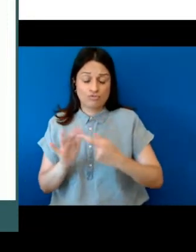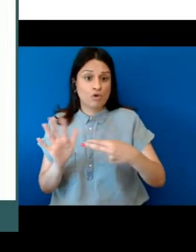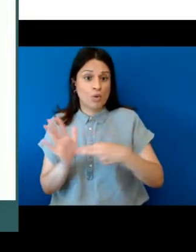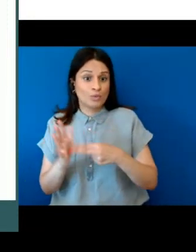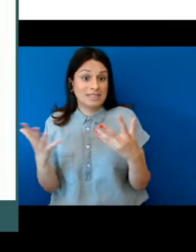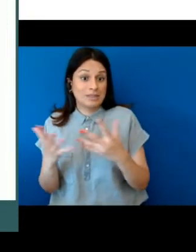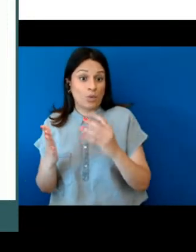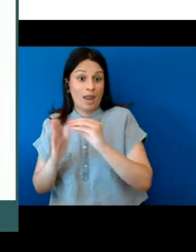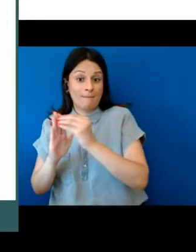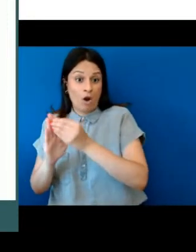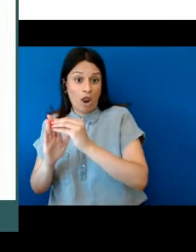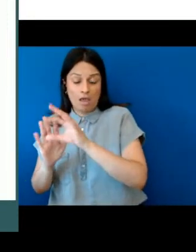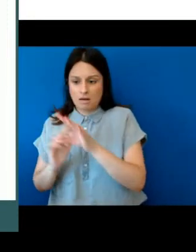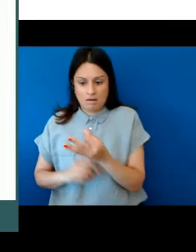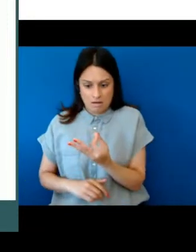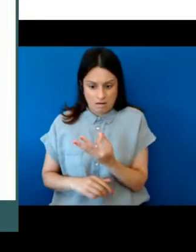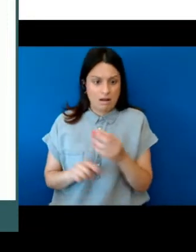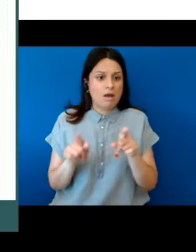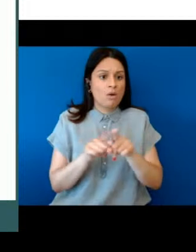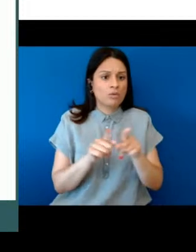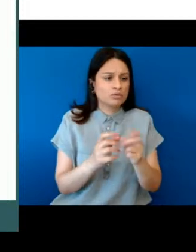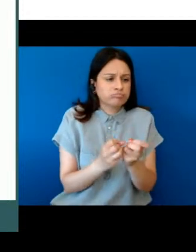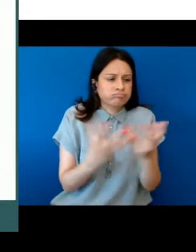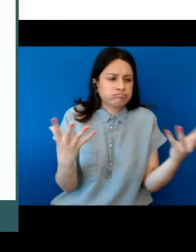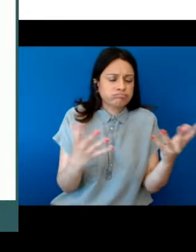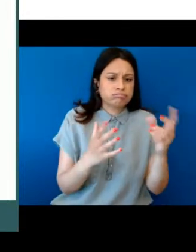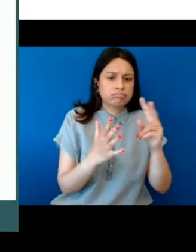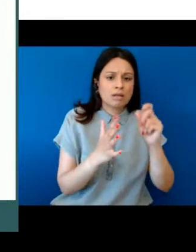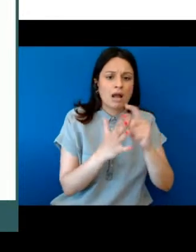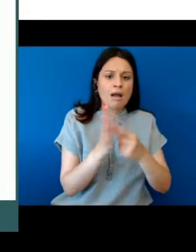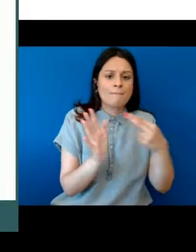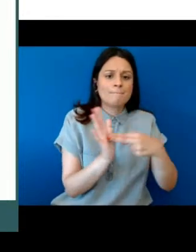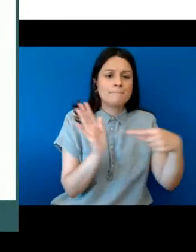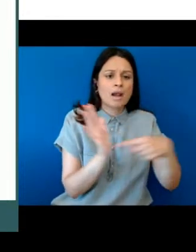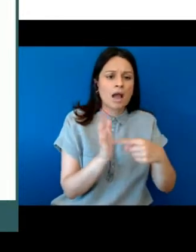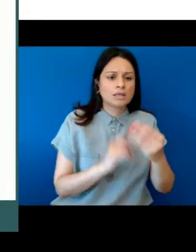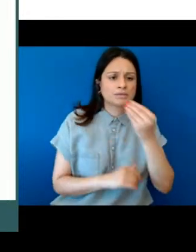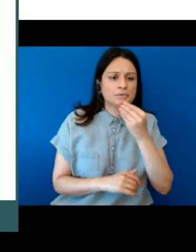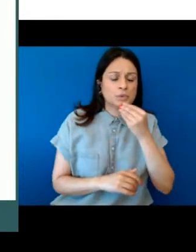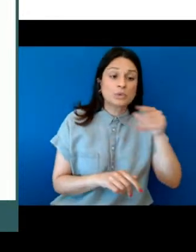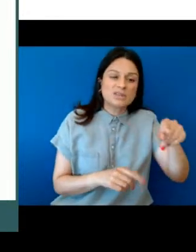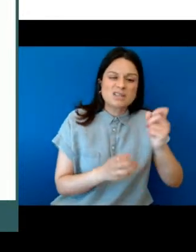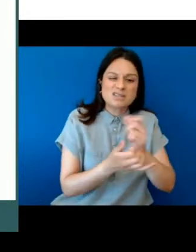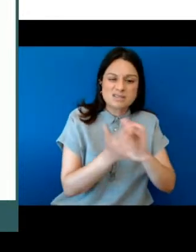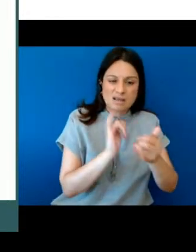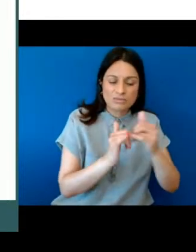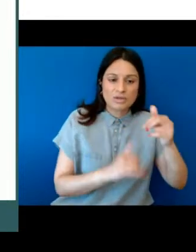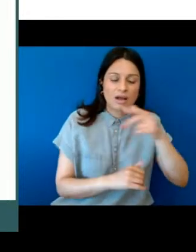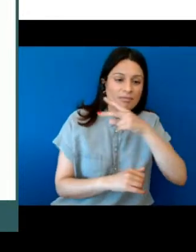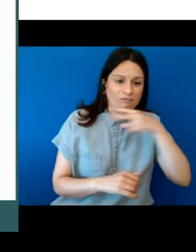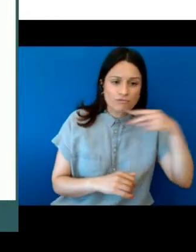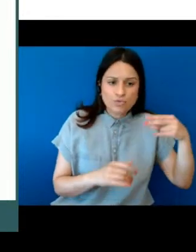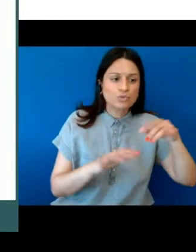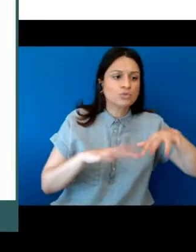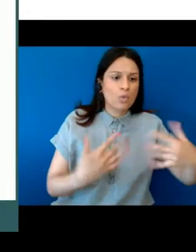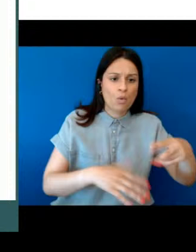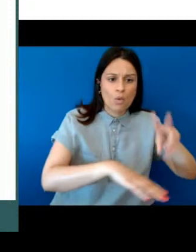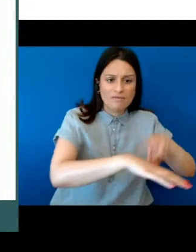present in a number of plant foods. Usually it's fruits, but it can also involve vegetables and or